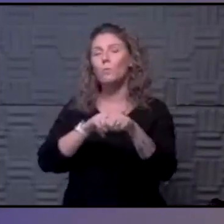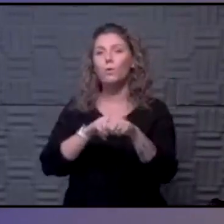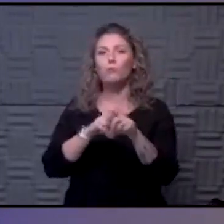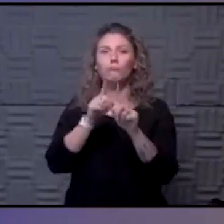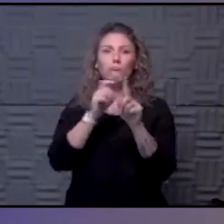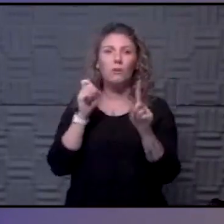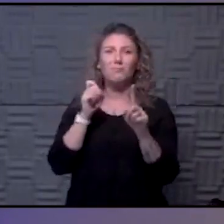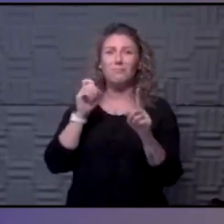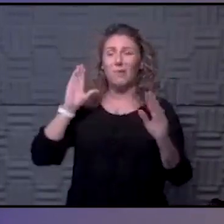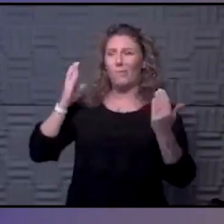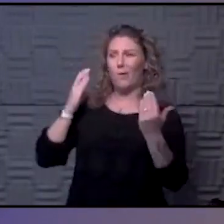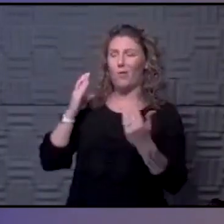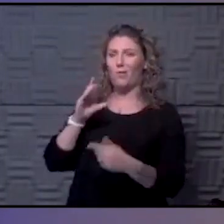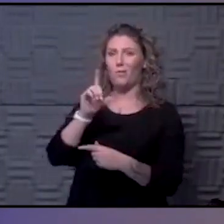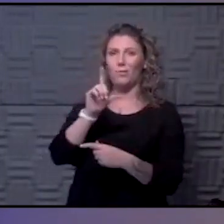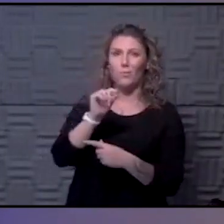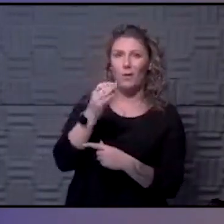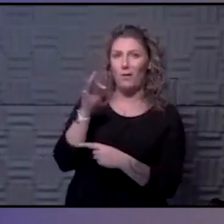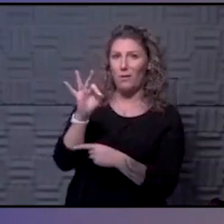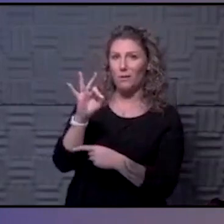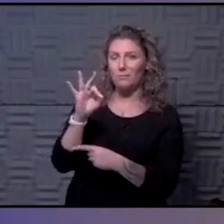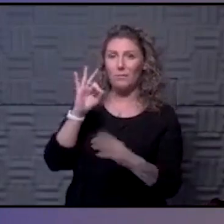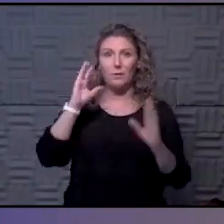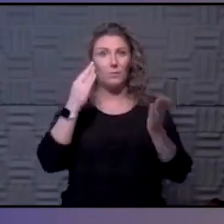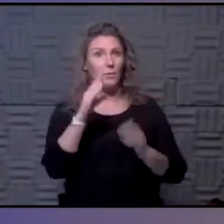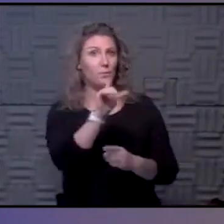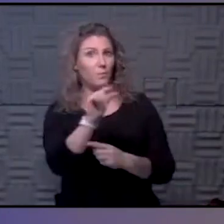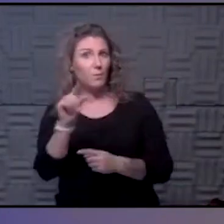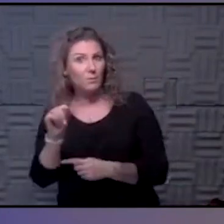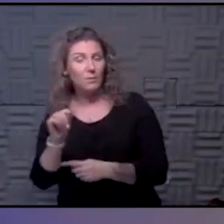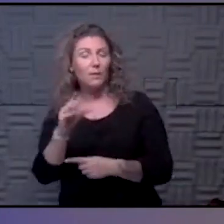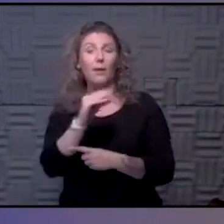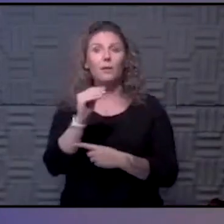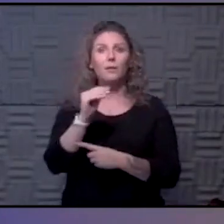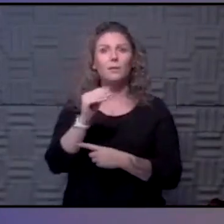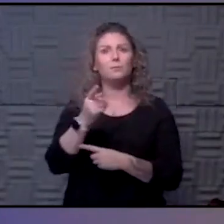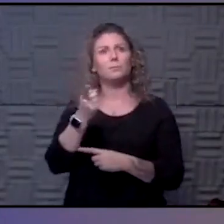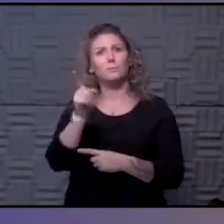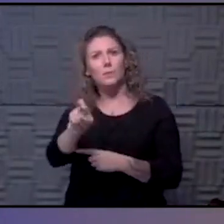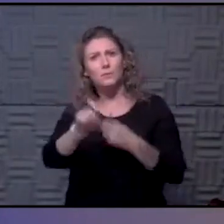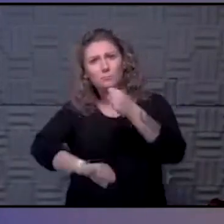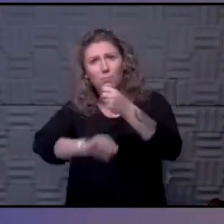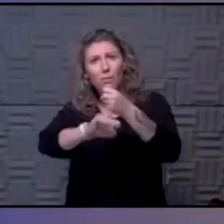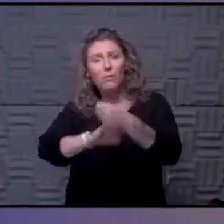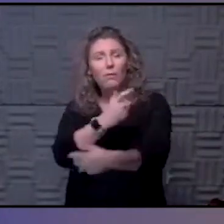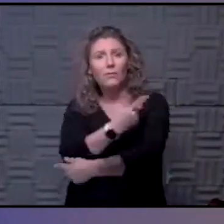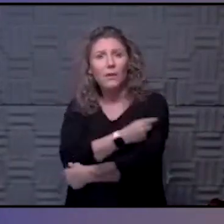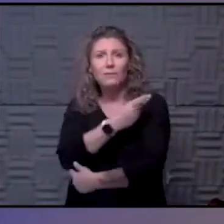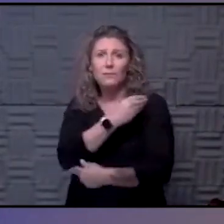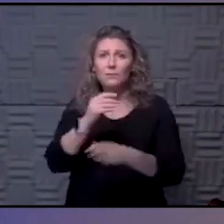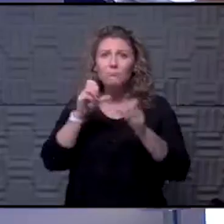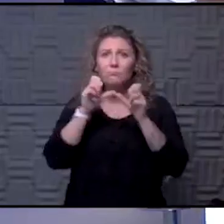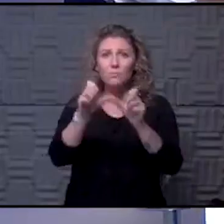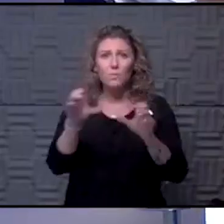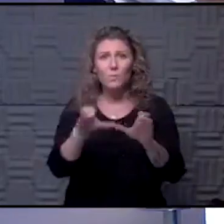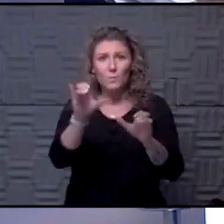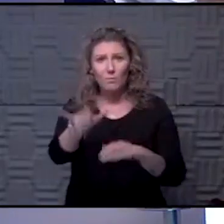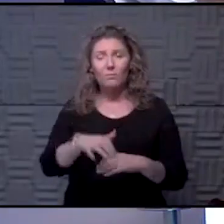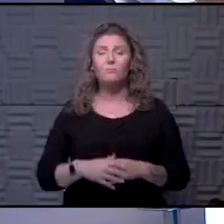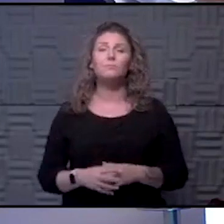2019 compared to 2020 is to continue to promote the vaccine. So, we're certainly going to be able to continue to do that.